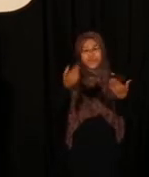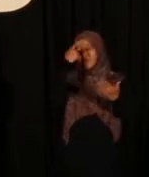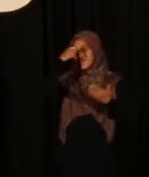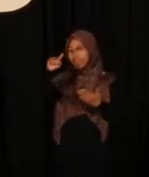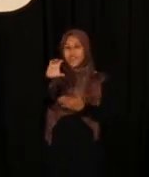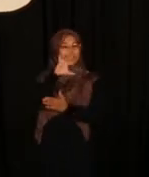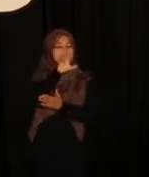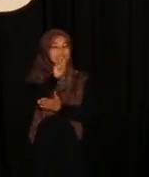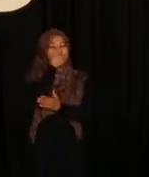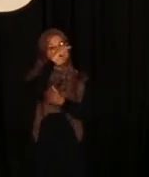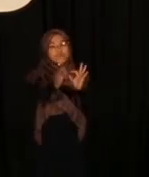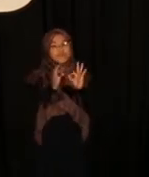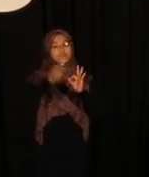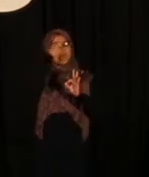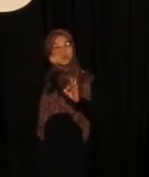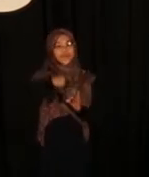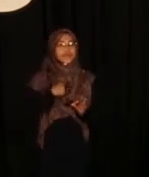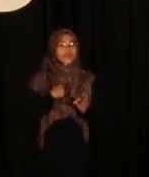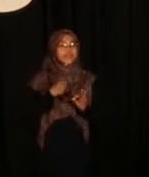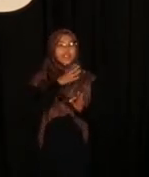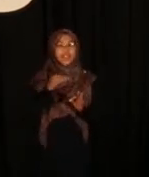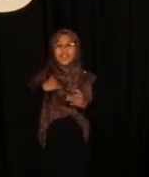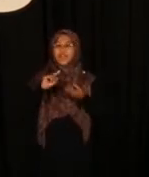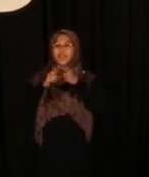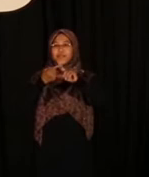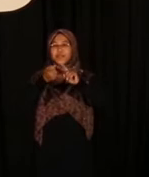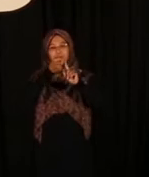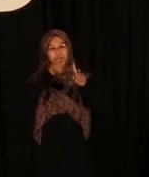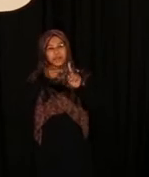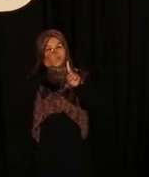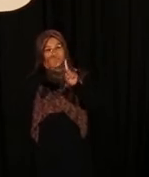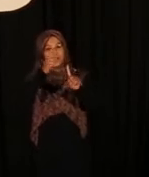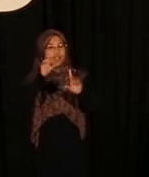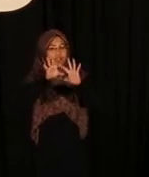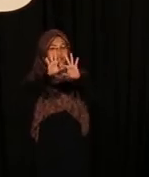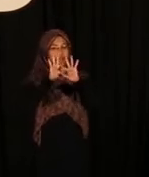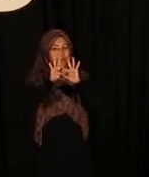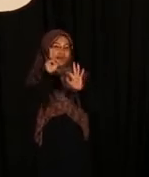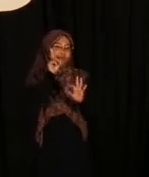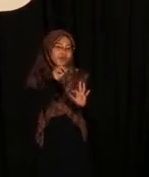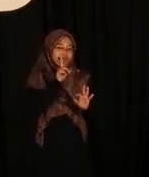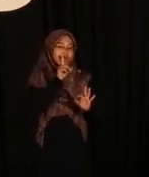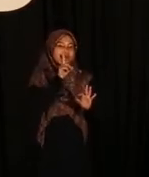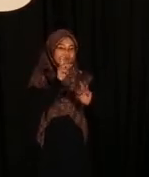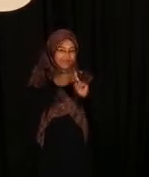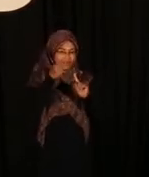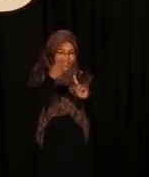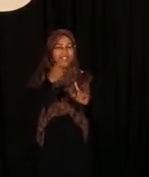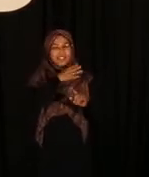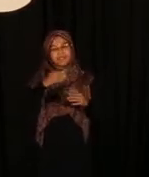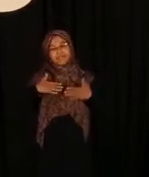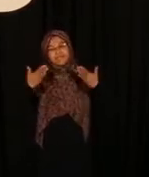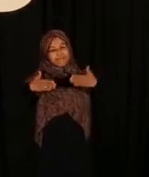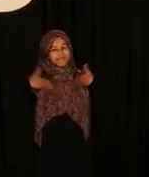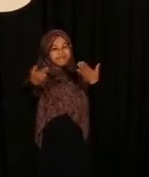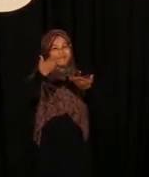Kak Zubaida for interpreting for me. We have a friend from Penang Deaf Association here with us, and I'm very happy